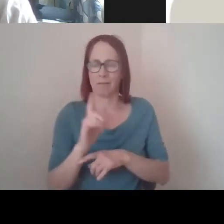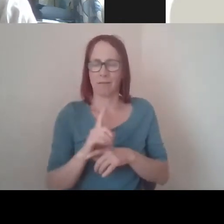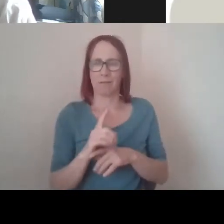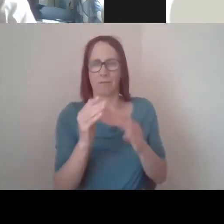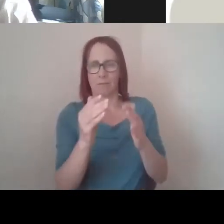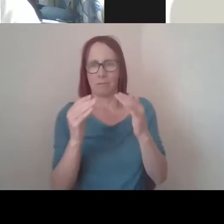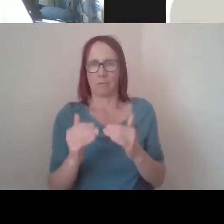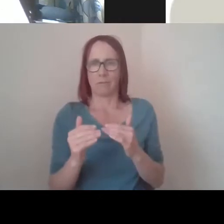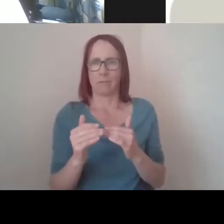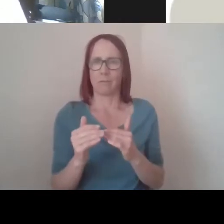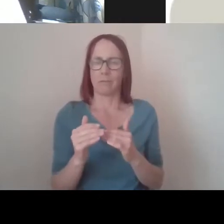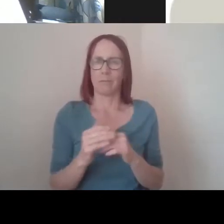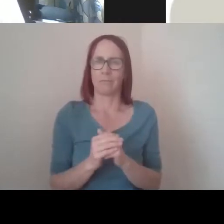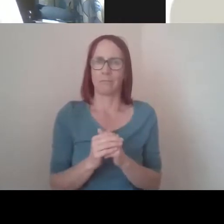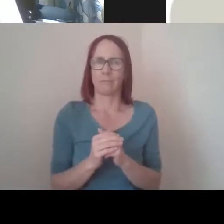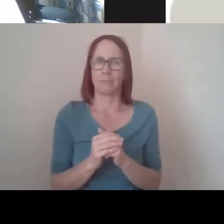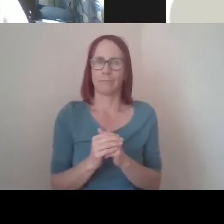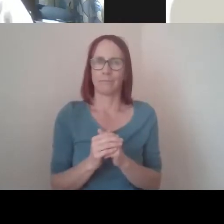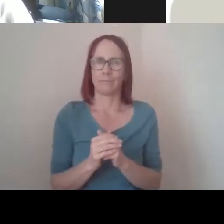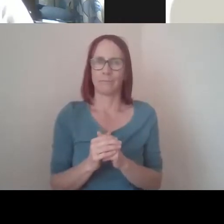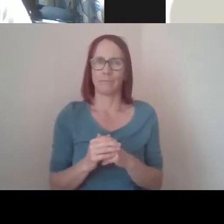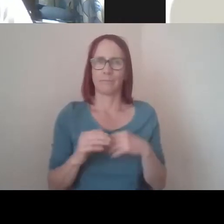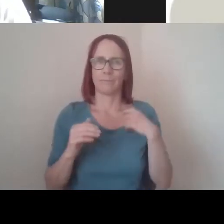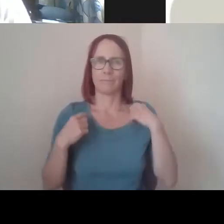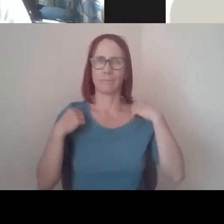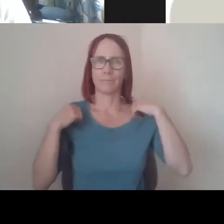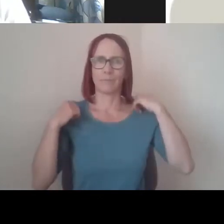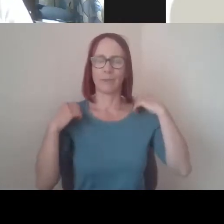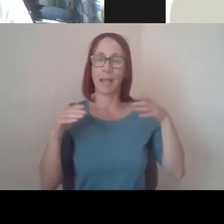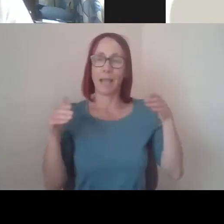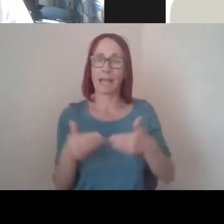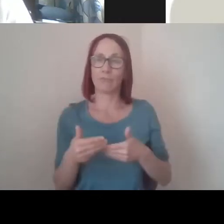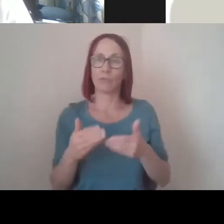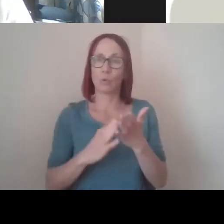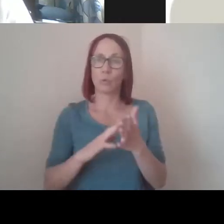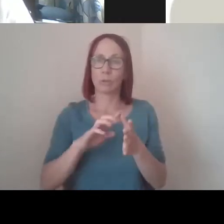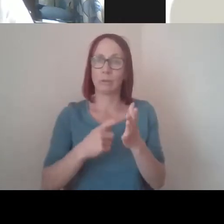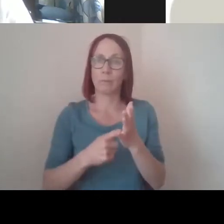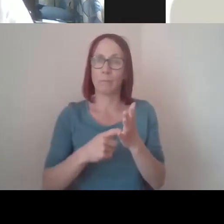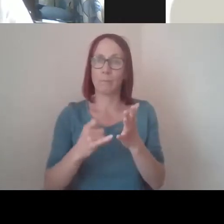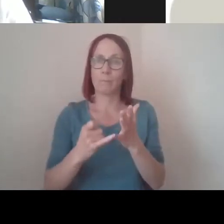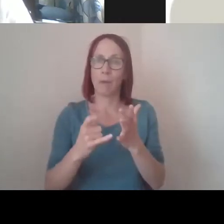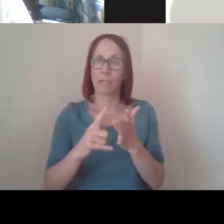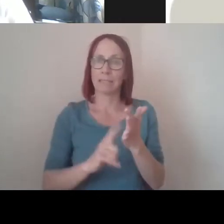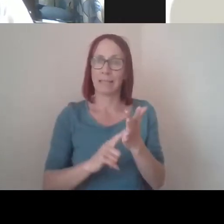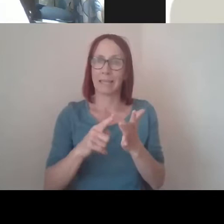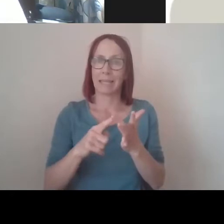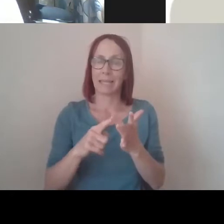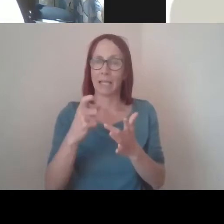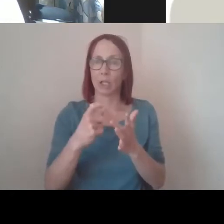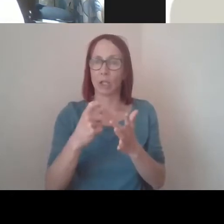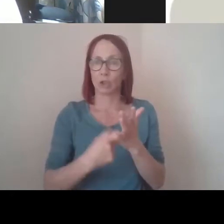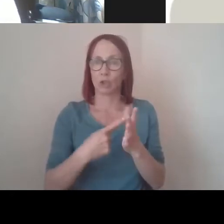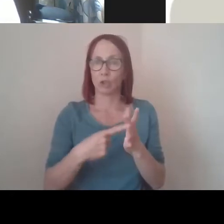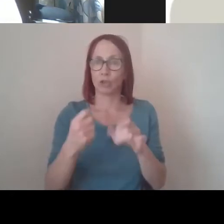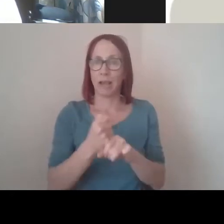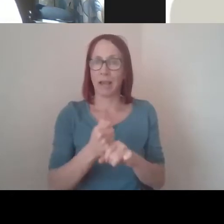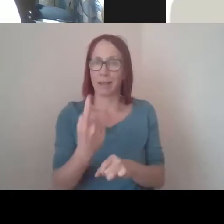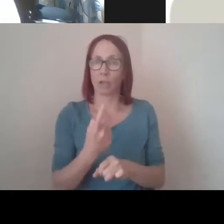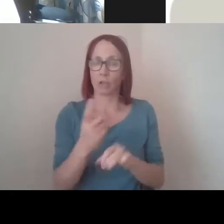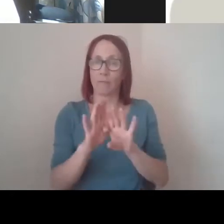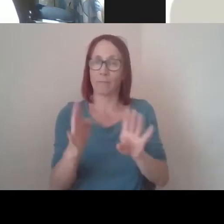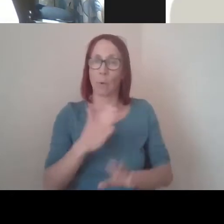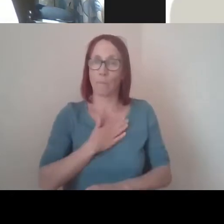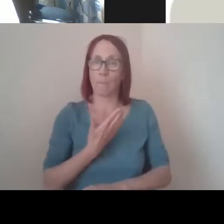on first of all and just introduce Lesley Craig. Lesley is a board member currently